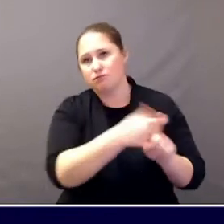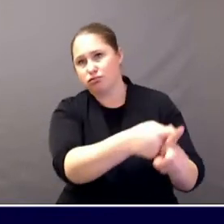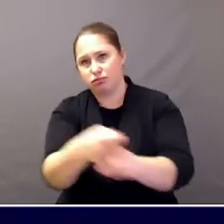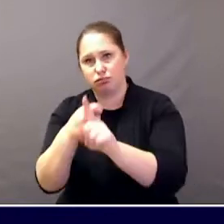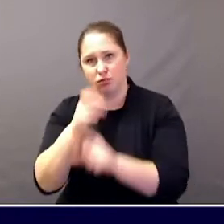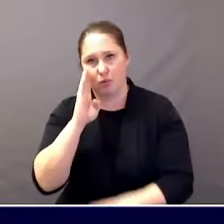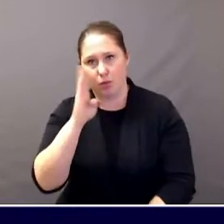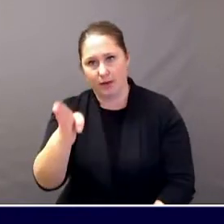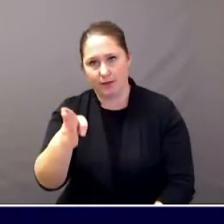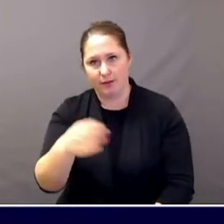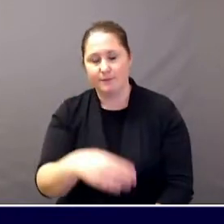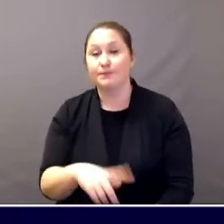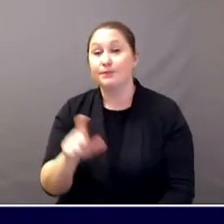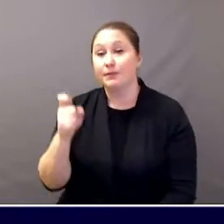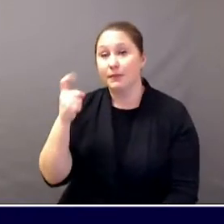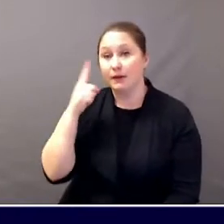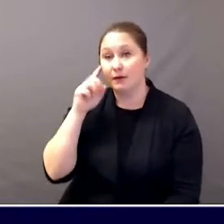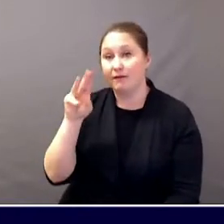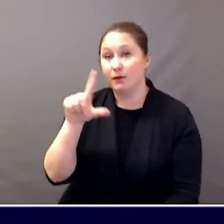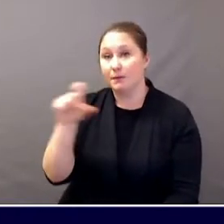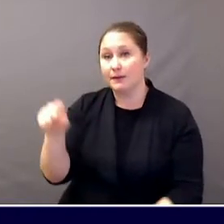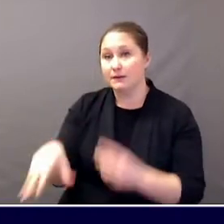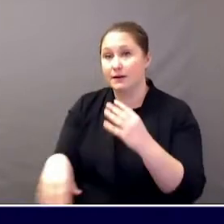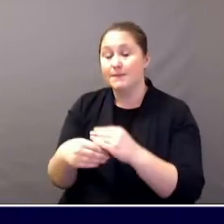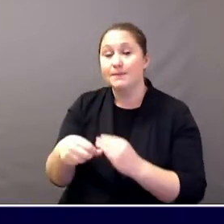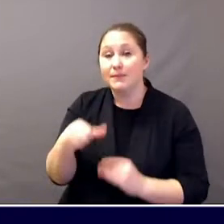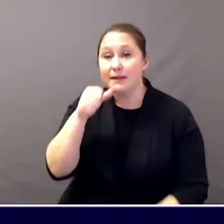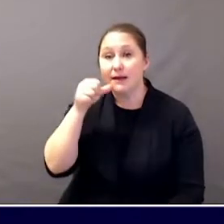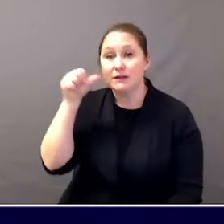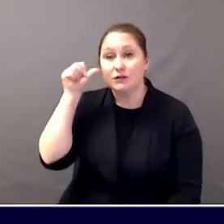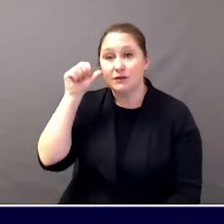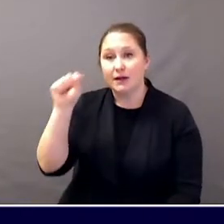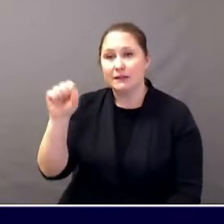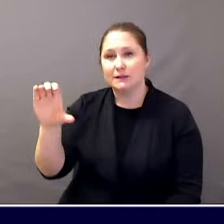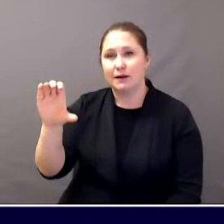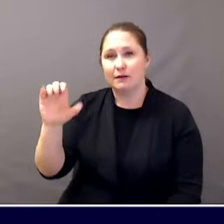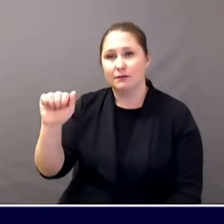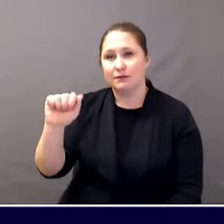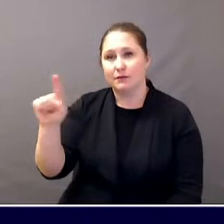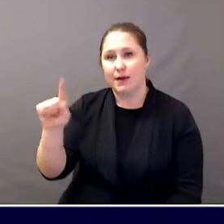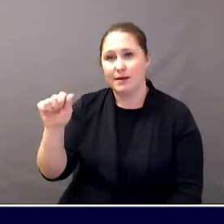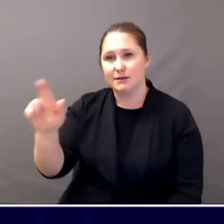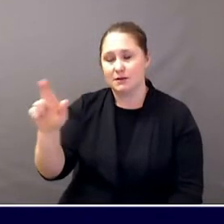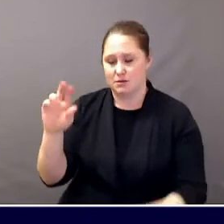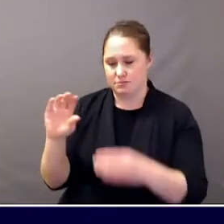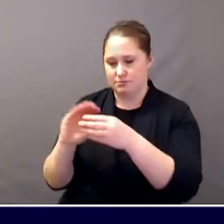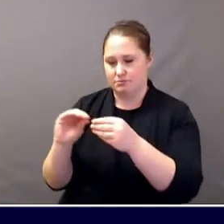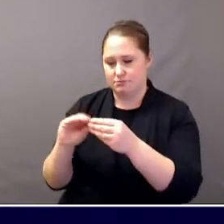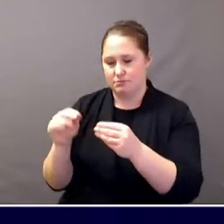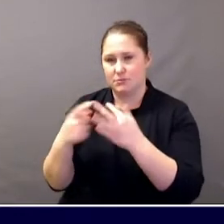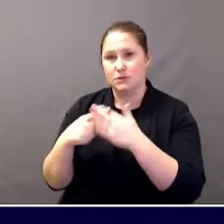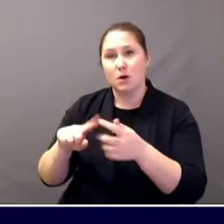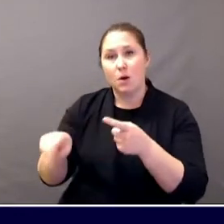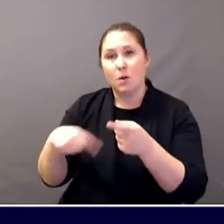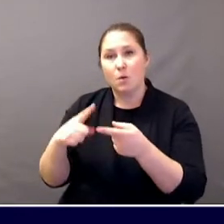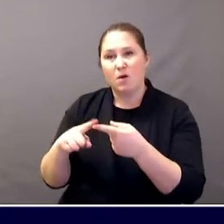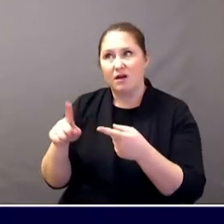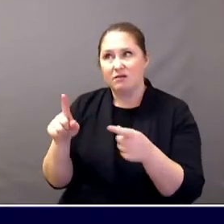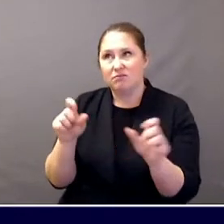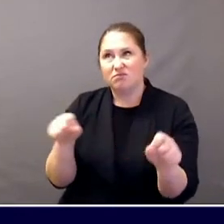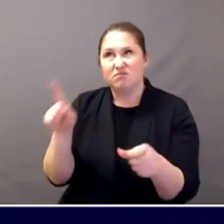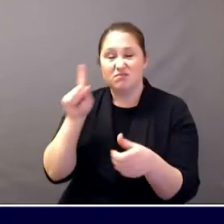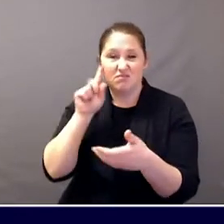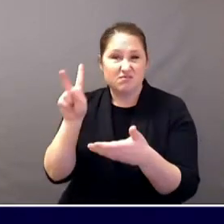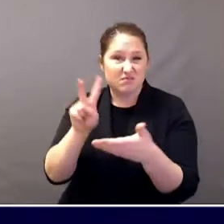call yesterday, I will just add that Secretary Azar mentioned that this wouldn't begin until 2 weeks at the earliest, which